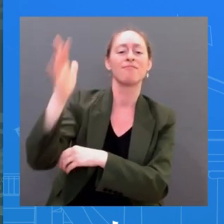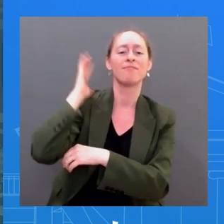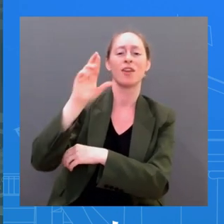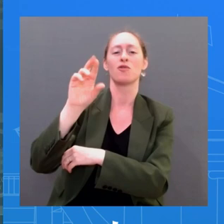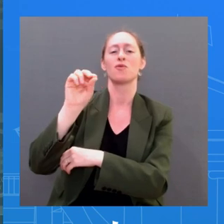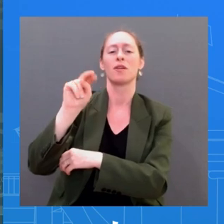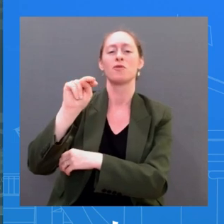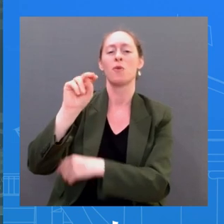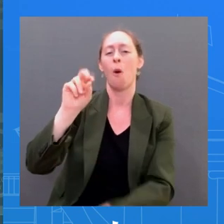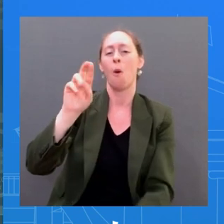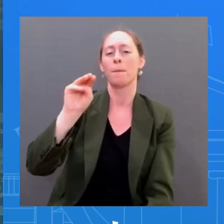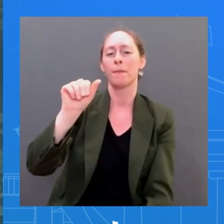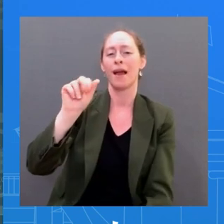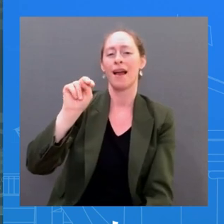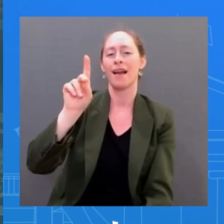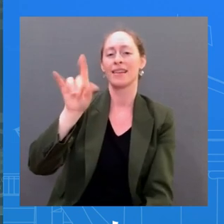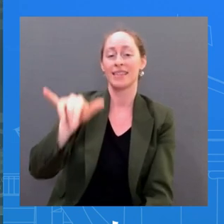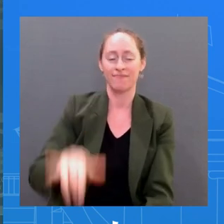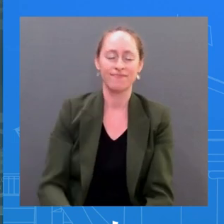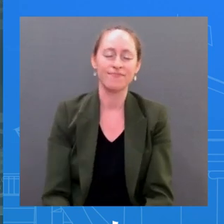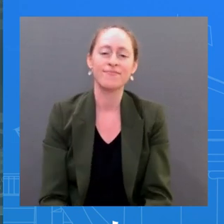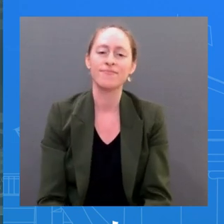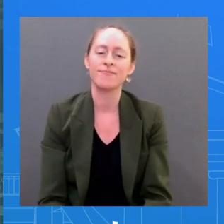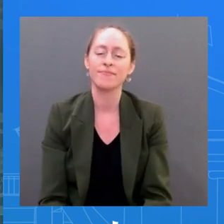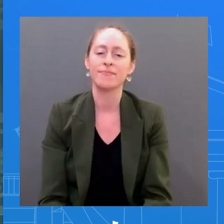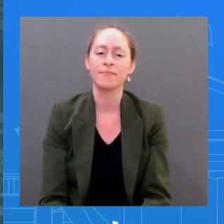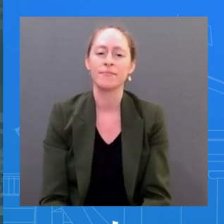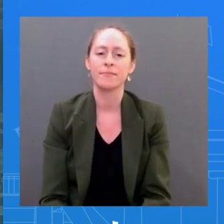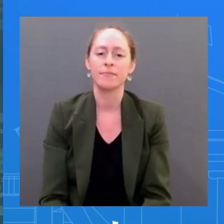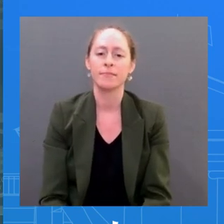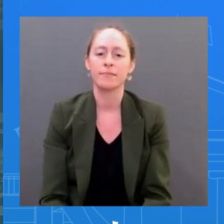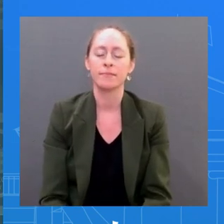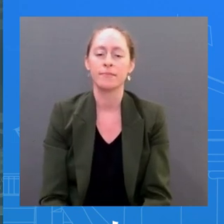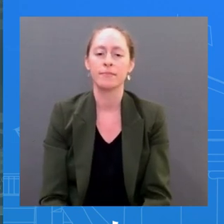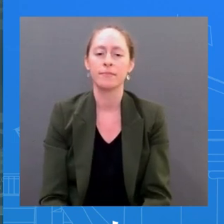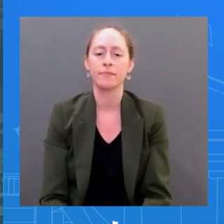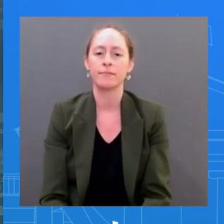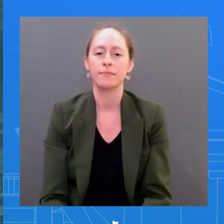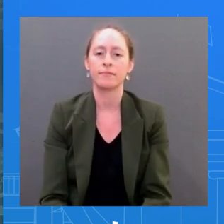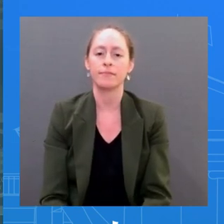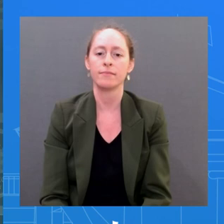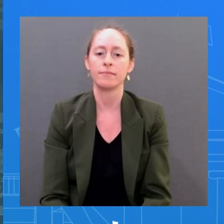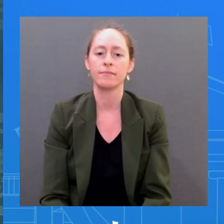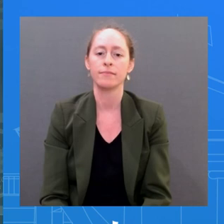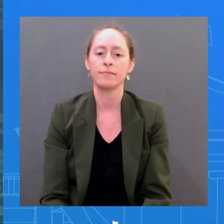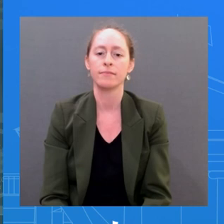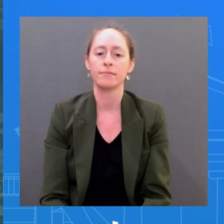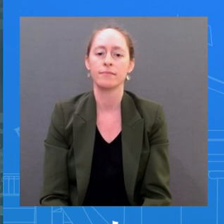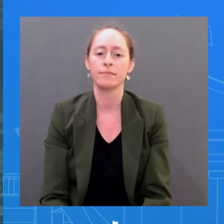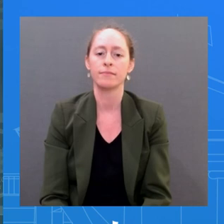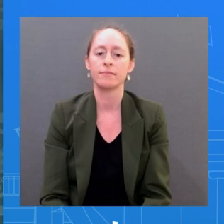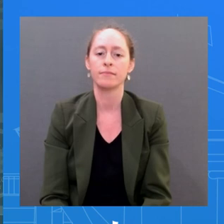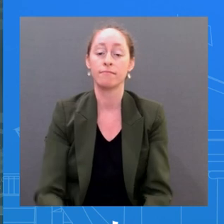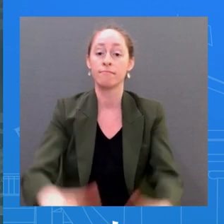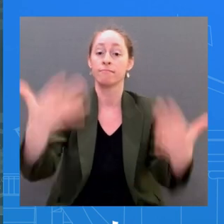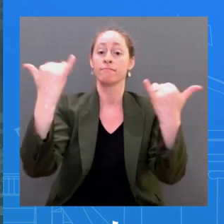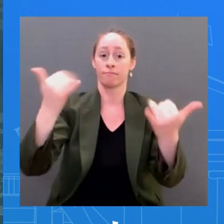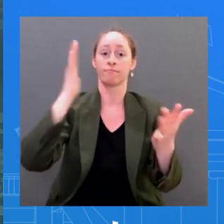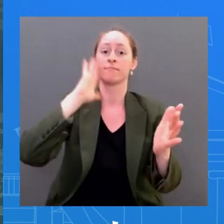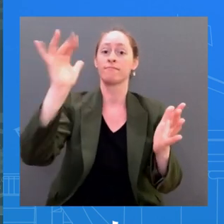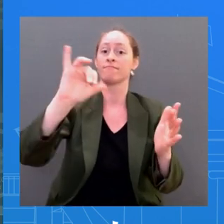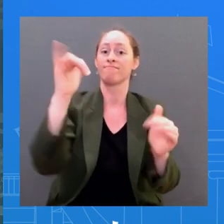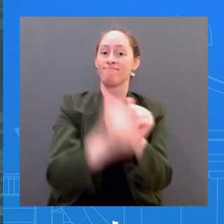the Senate voted to advance the PACT Act. The president was clear in his State of the Union that addressing